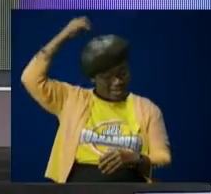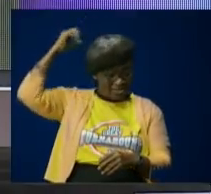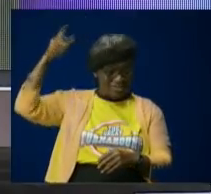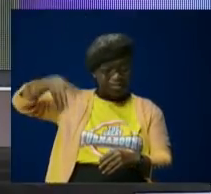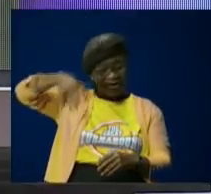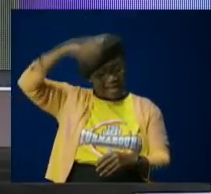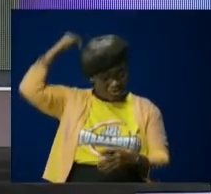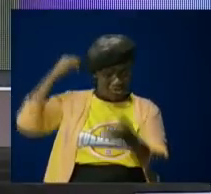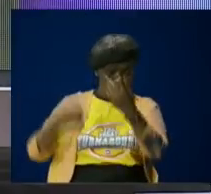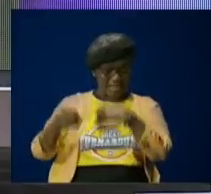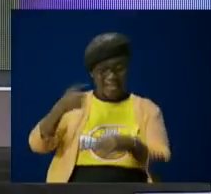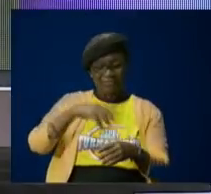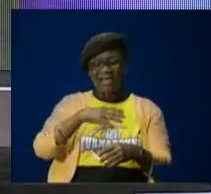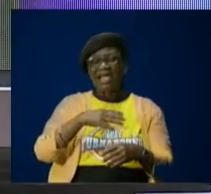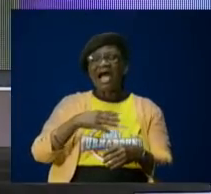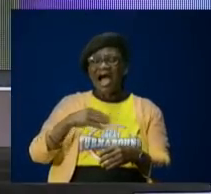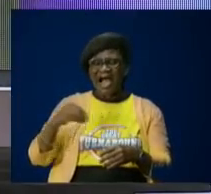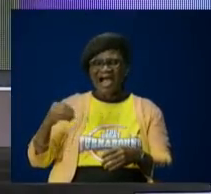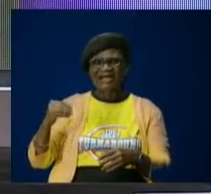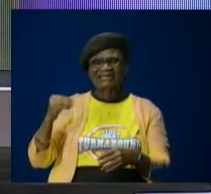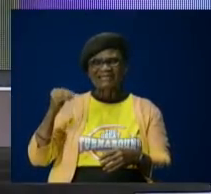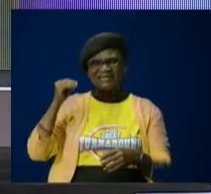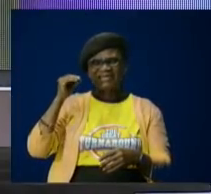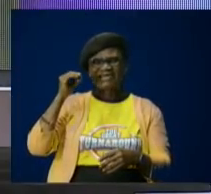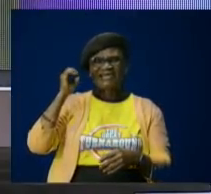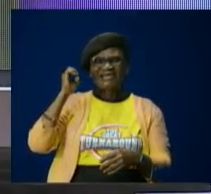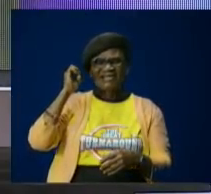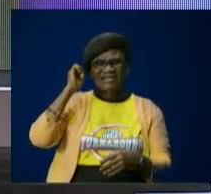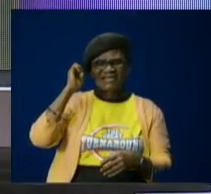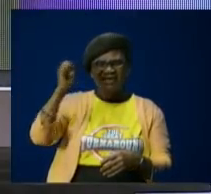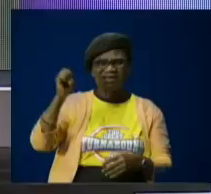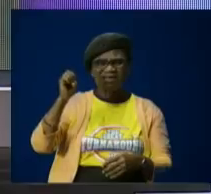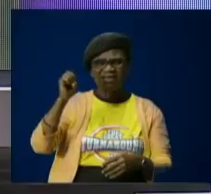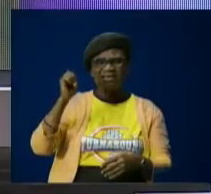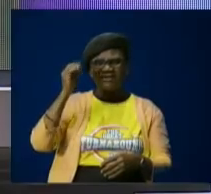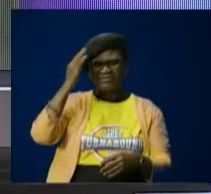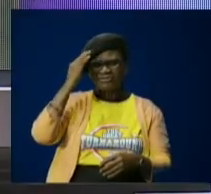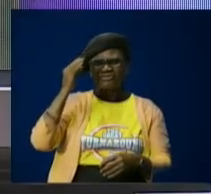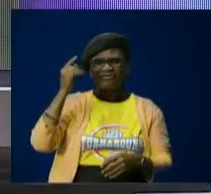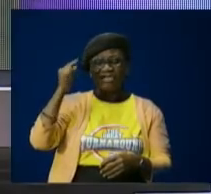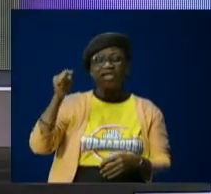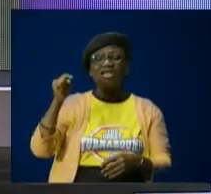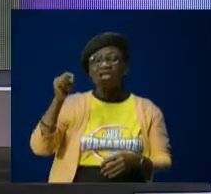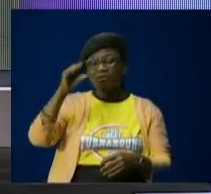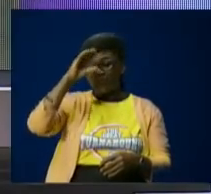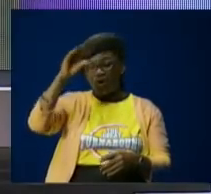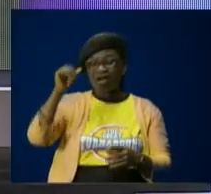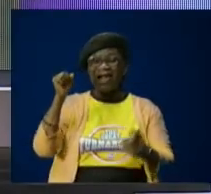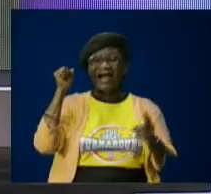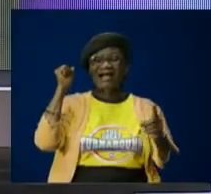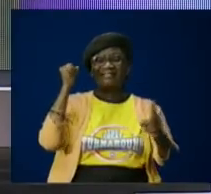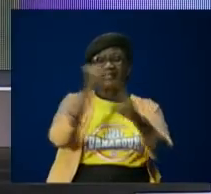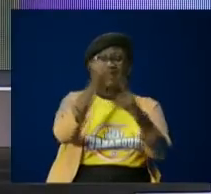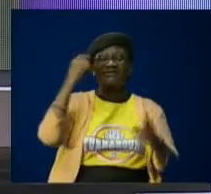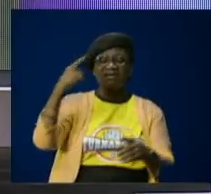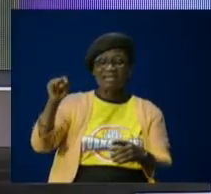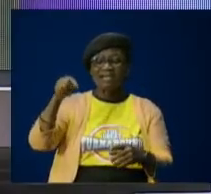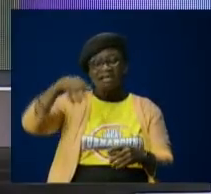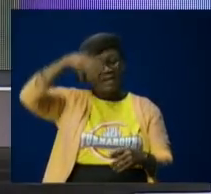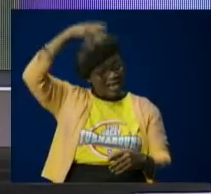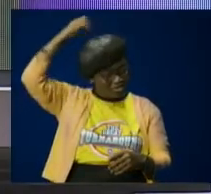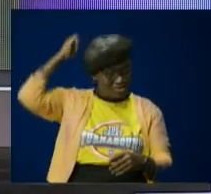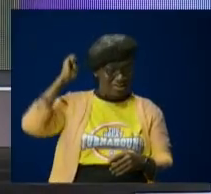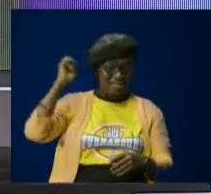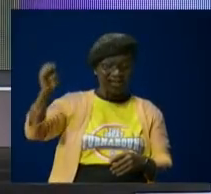sheep out of the flock. He knew the boy. The boy attacked the lion. He expected the lion to